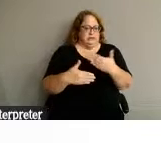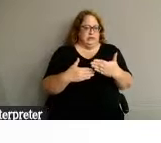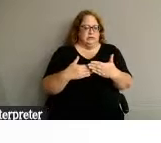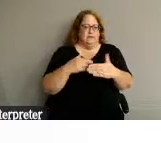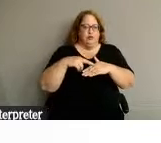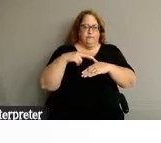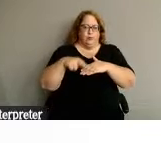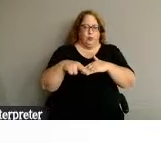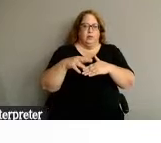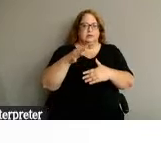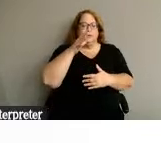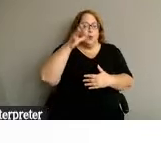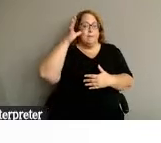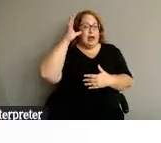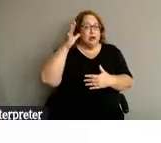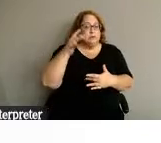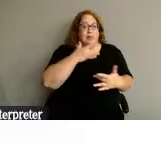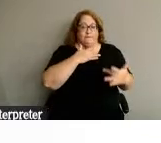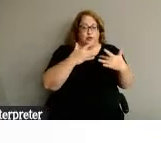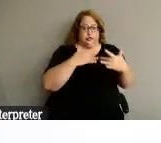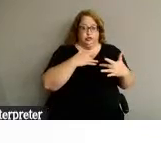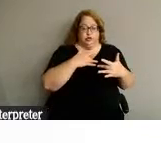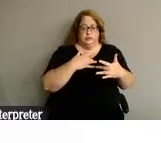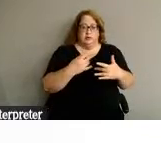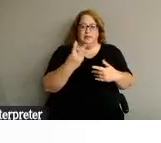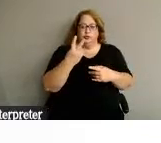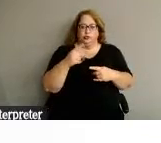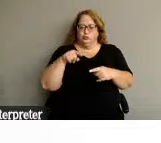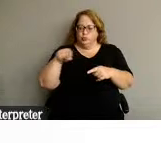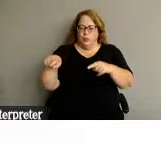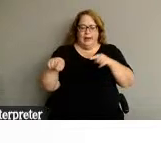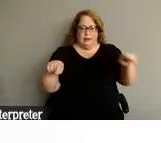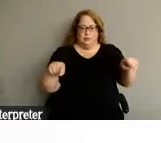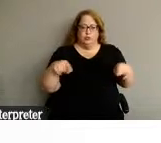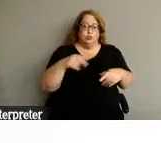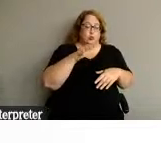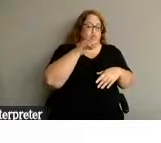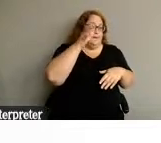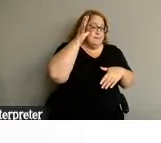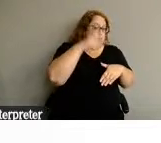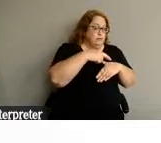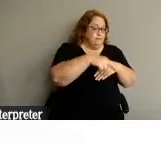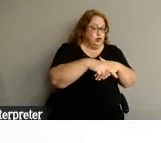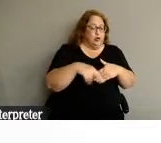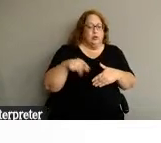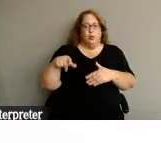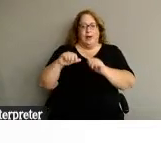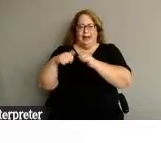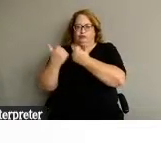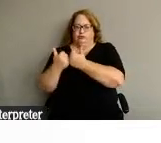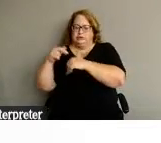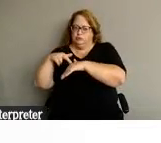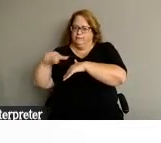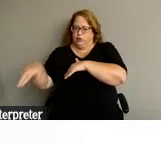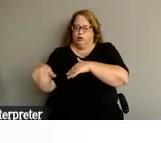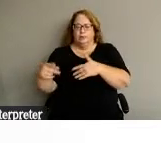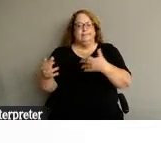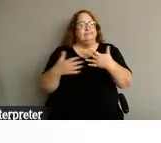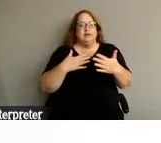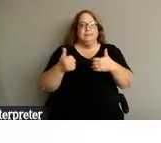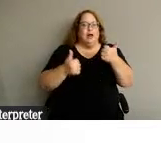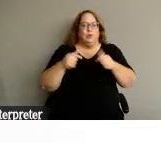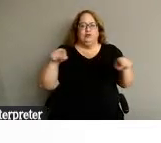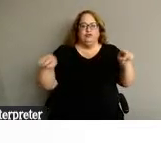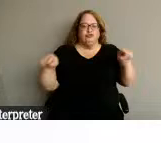referral. So parents will have concerns, and there are 2 ways that you can proceed. You can do a parent referral, or you can do an agency referral. No matter